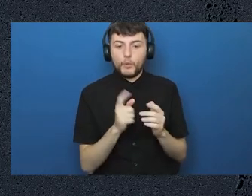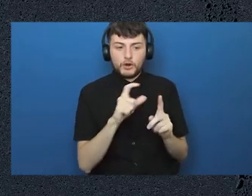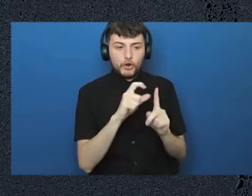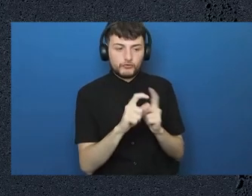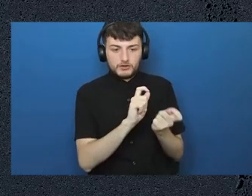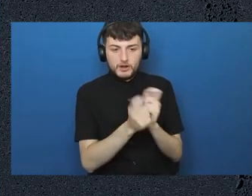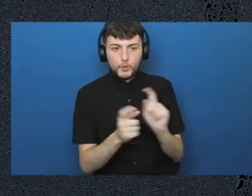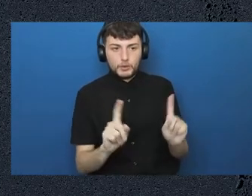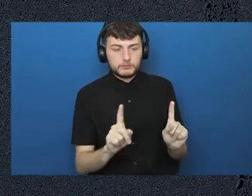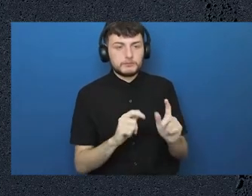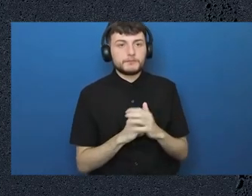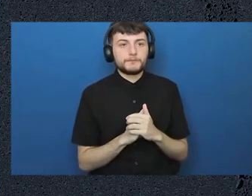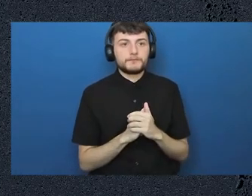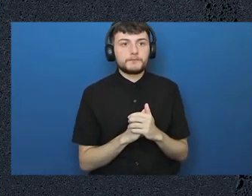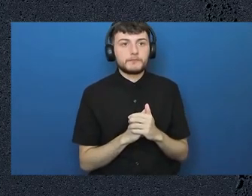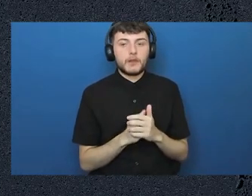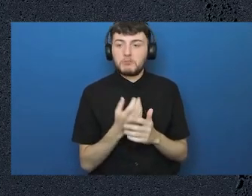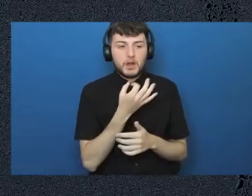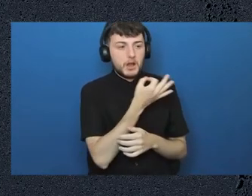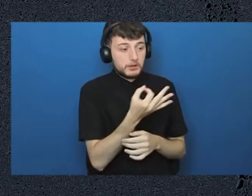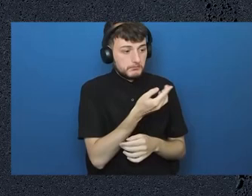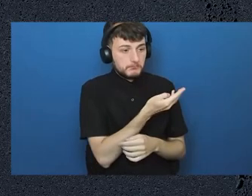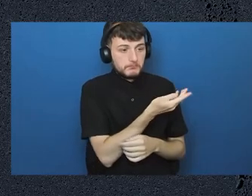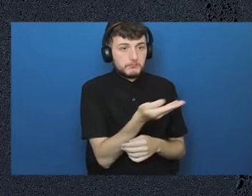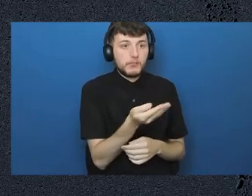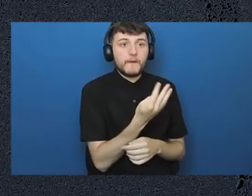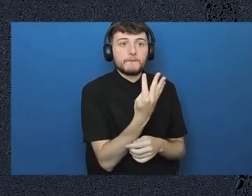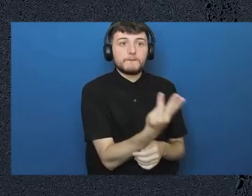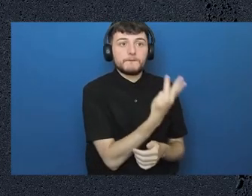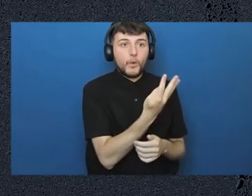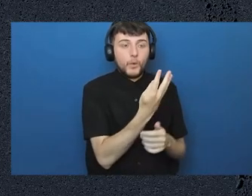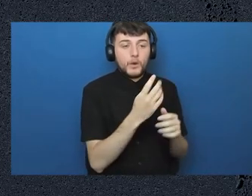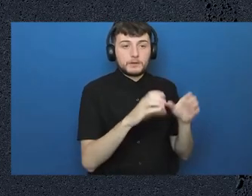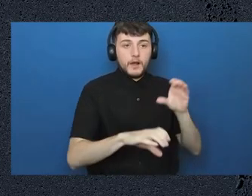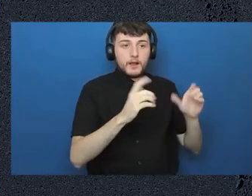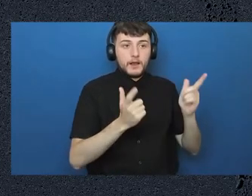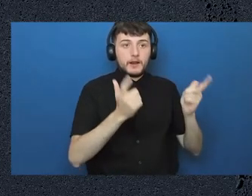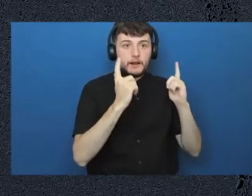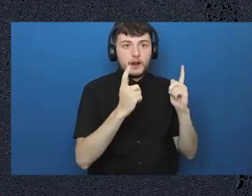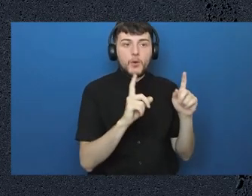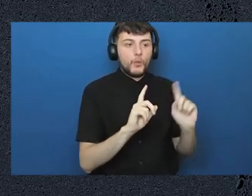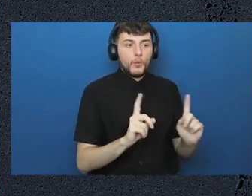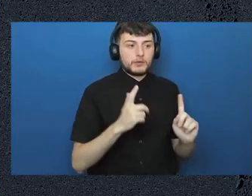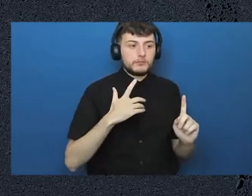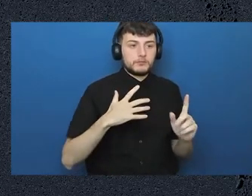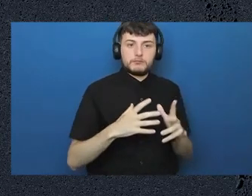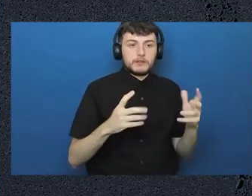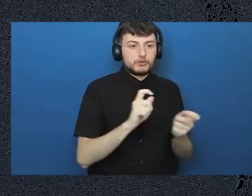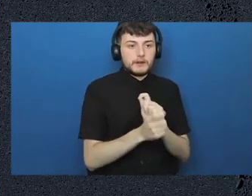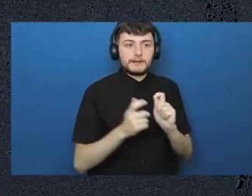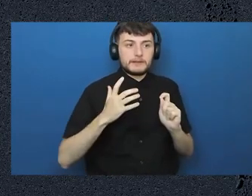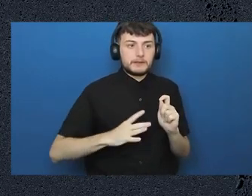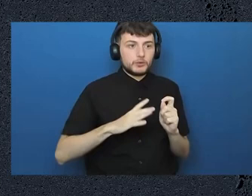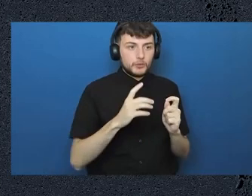from your perspective as a scientific leader for women to progress into leadership roles in, say, engineering?